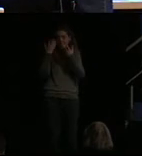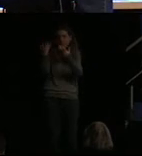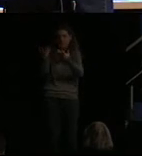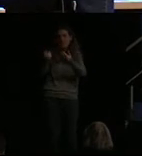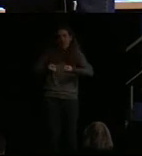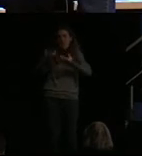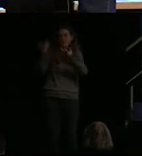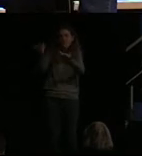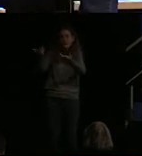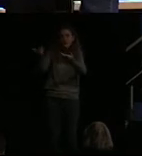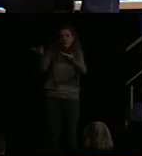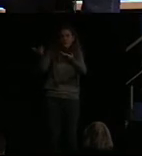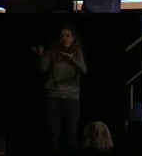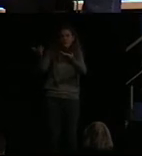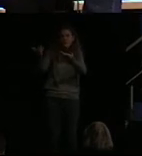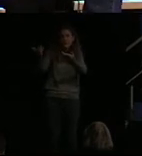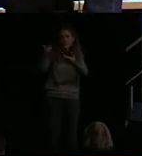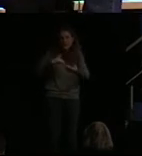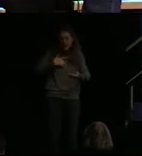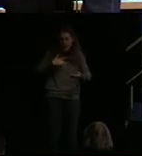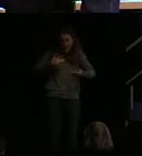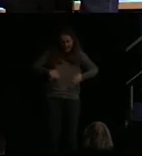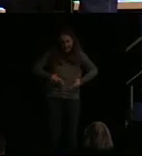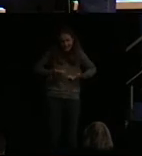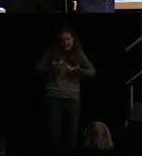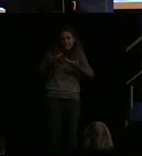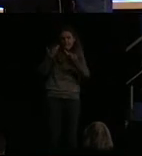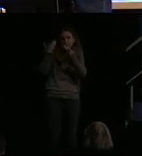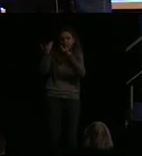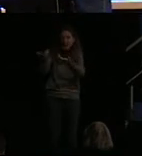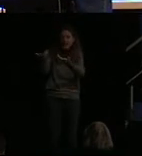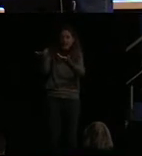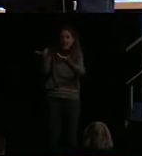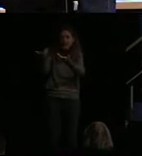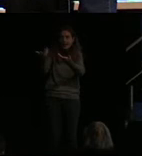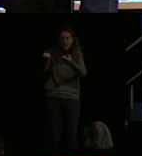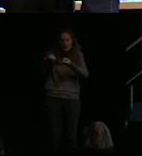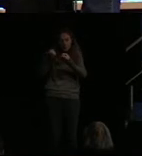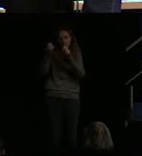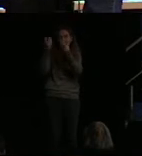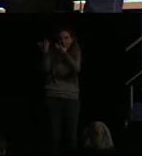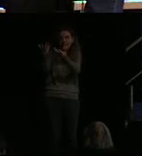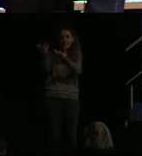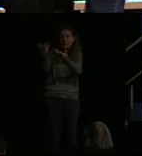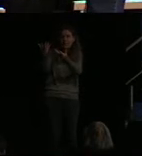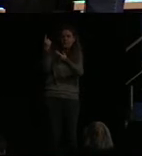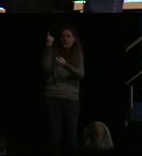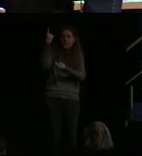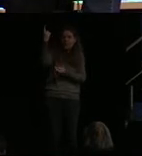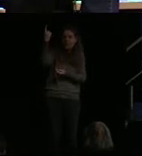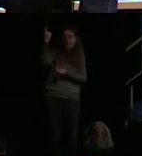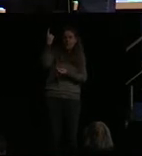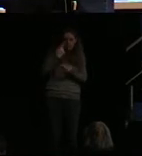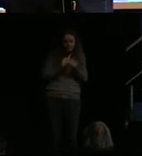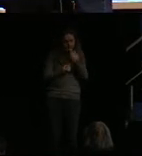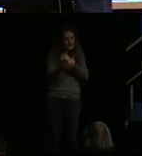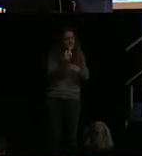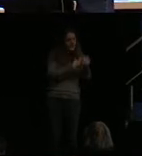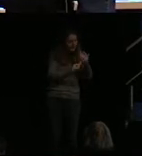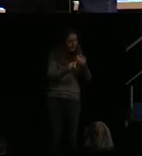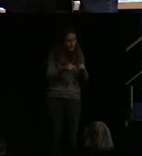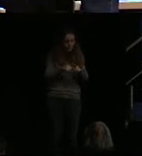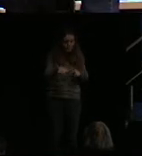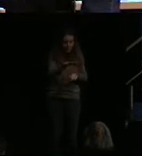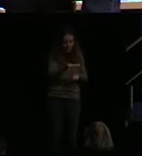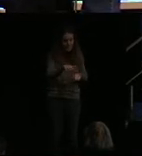offering, as a living sacrifice. We give it to you, God, as individuals, as families,